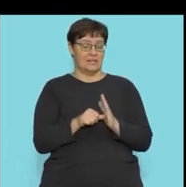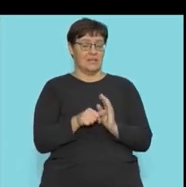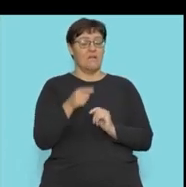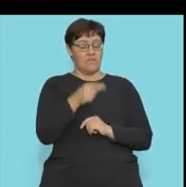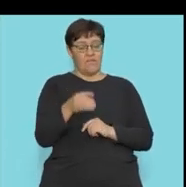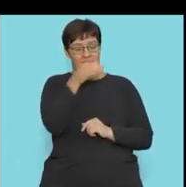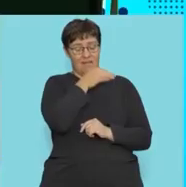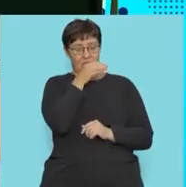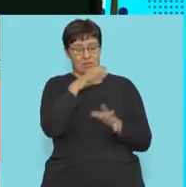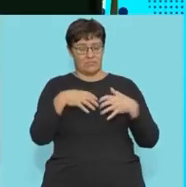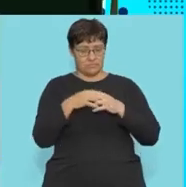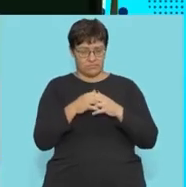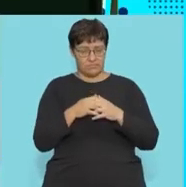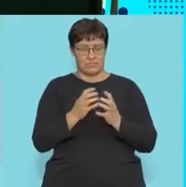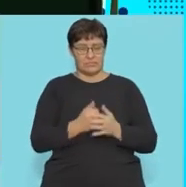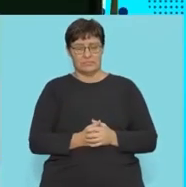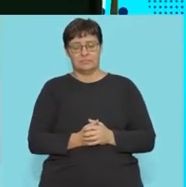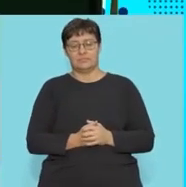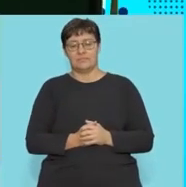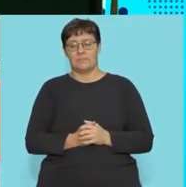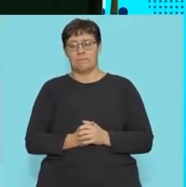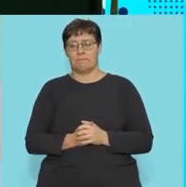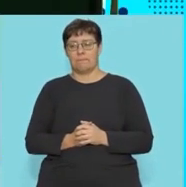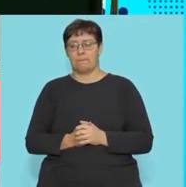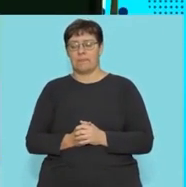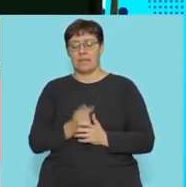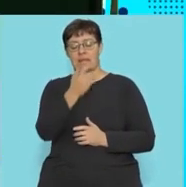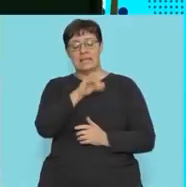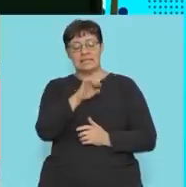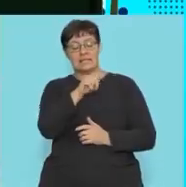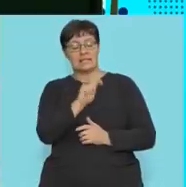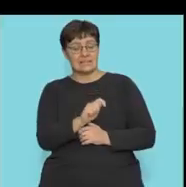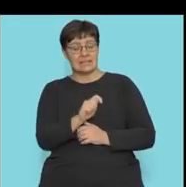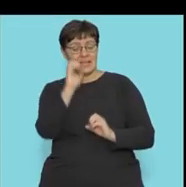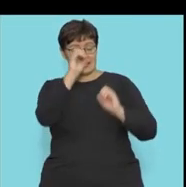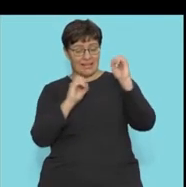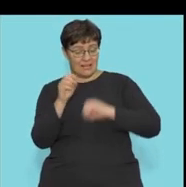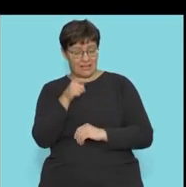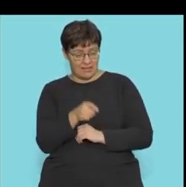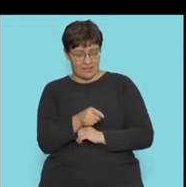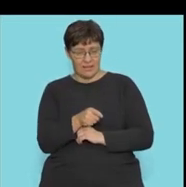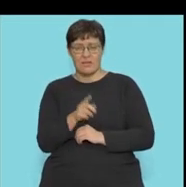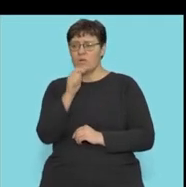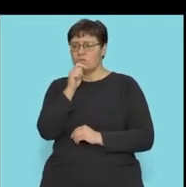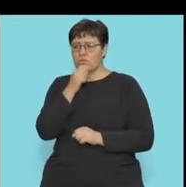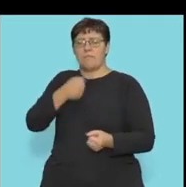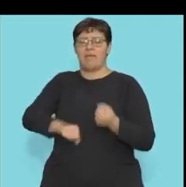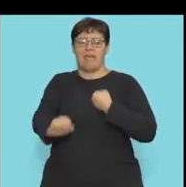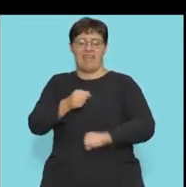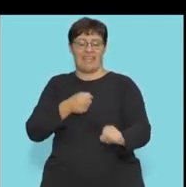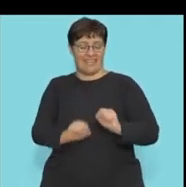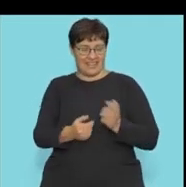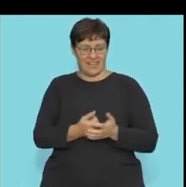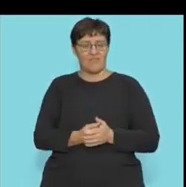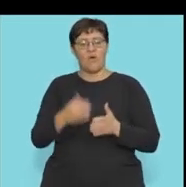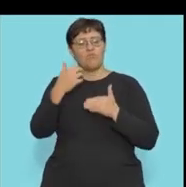the industry where we refer to the brewing of alcohol. Okay, yeast cells are also used in the baking